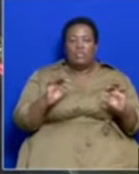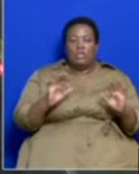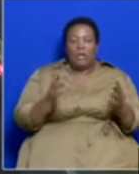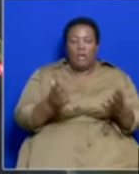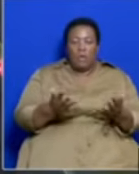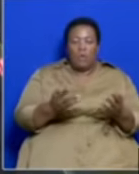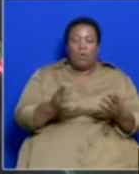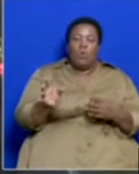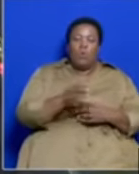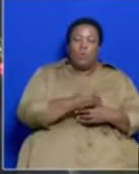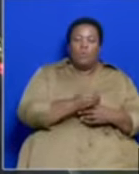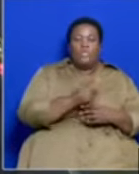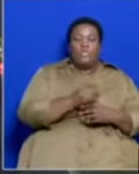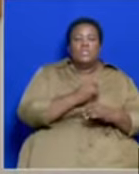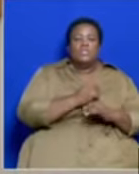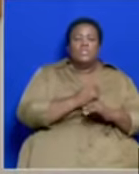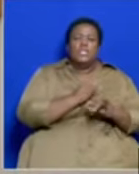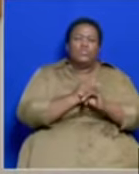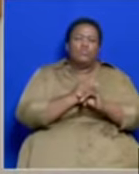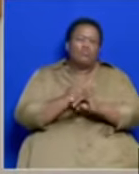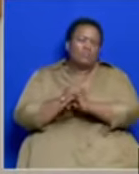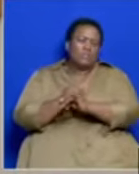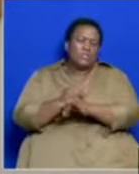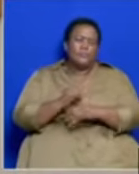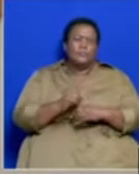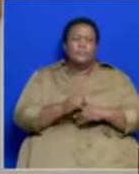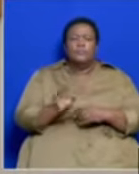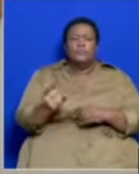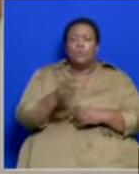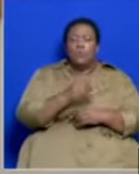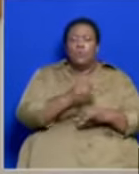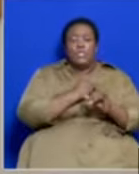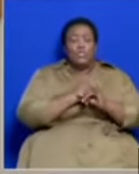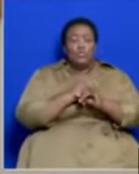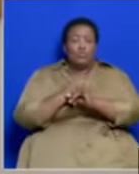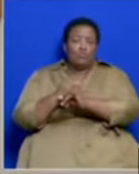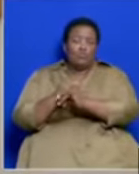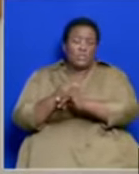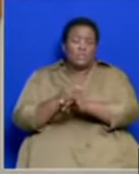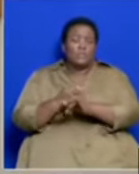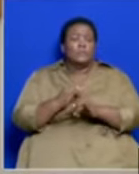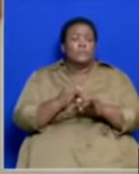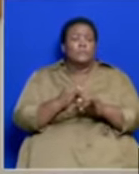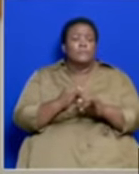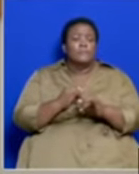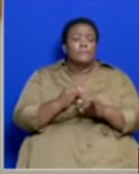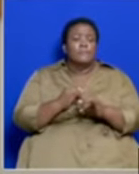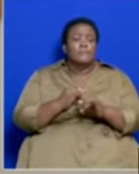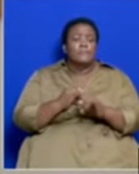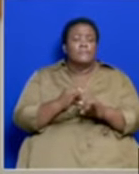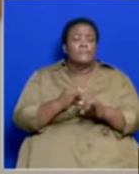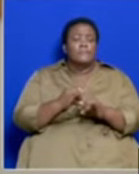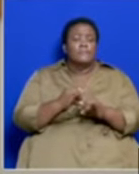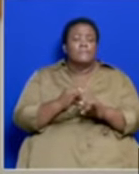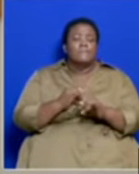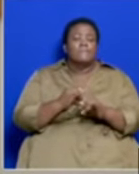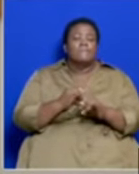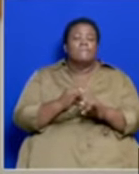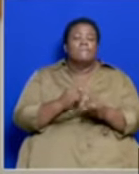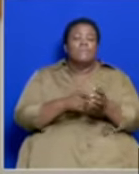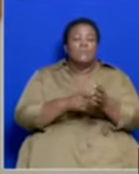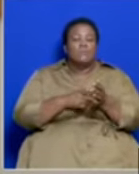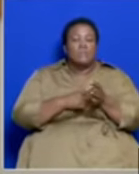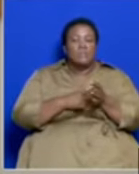overleaf. All these institutions do not require a directive from IP